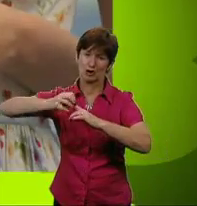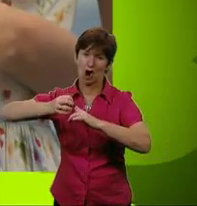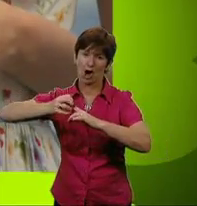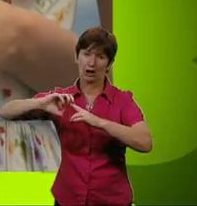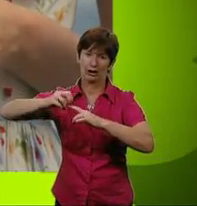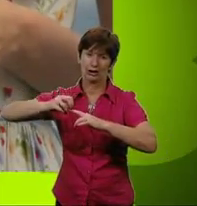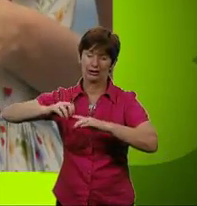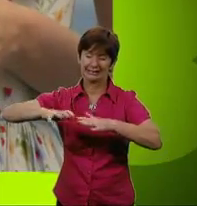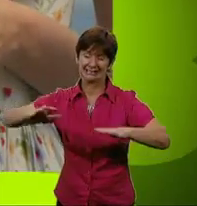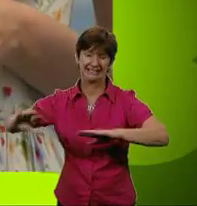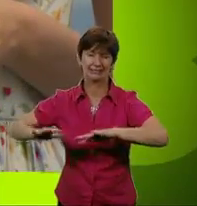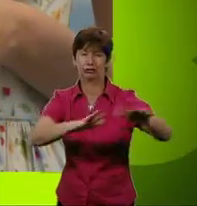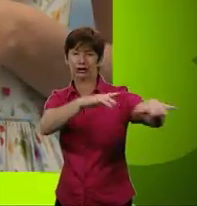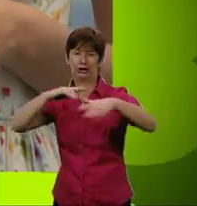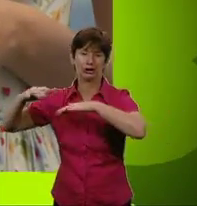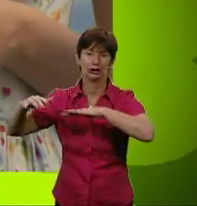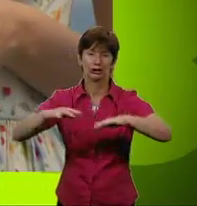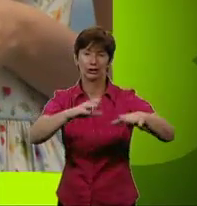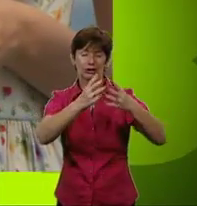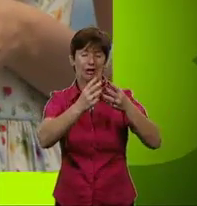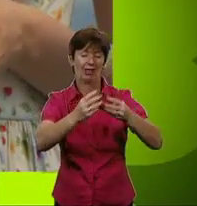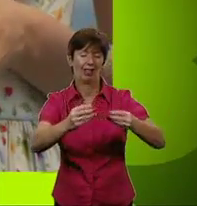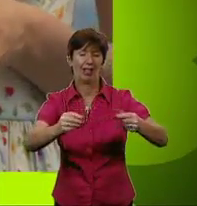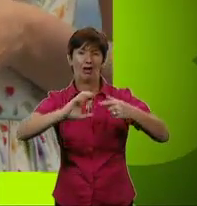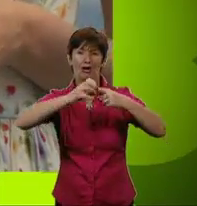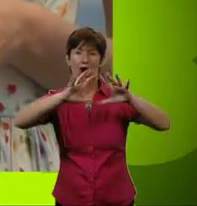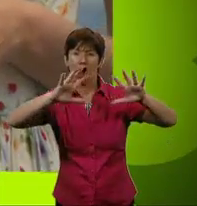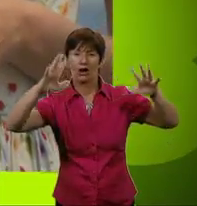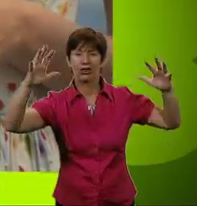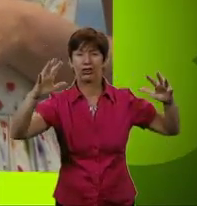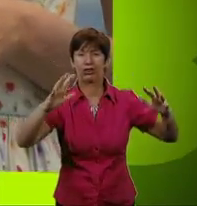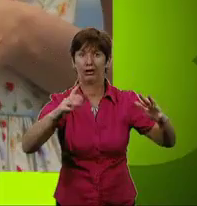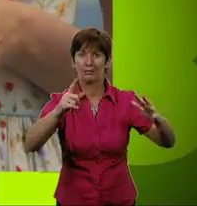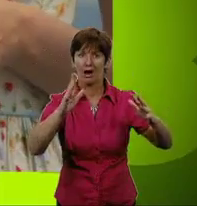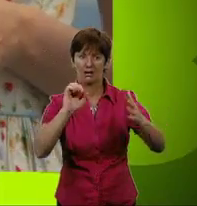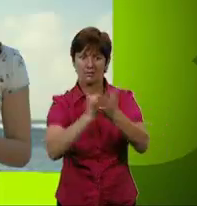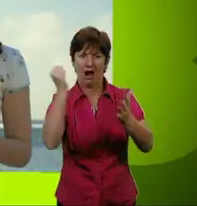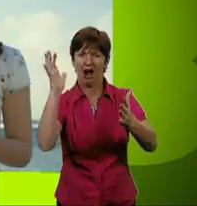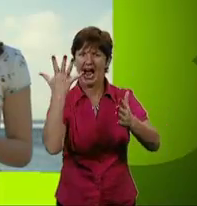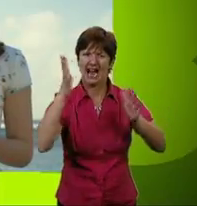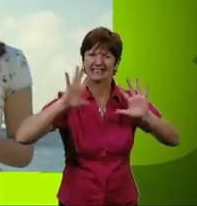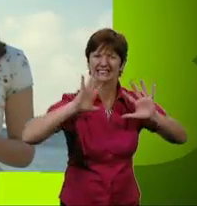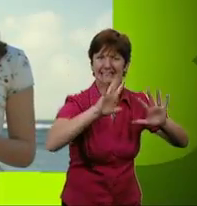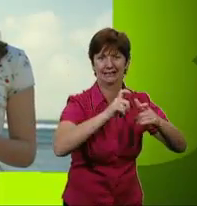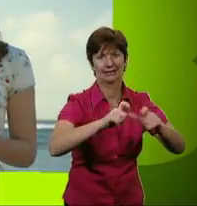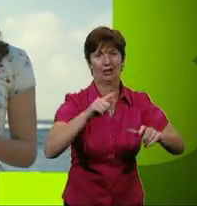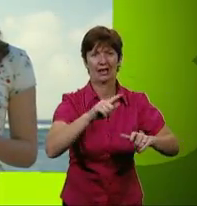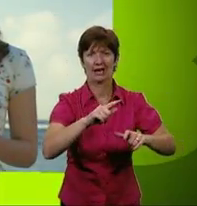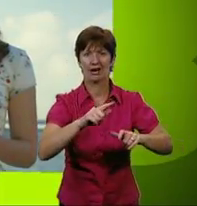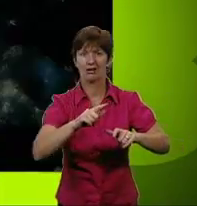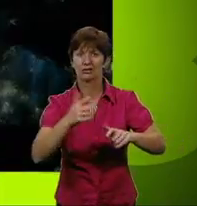remained. The thumb of every Seaborn since fits the mark. Use the rock